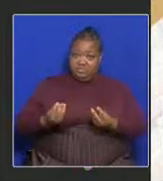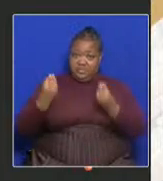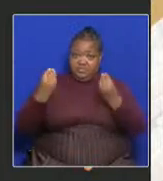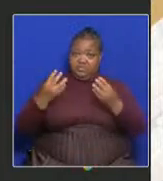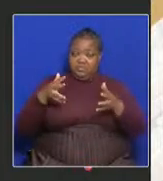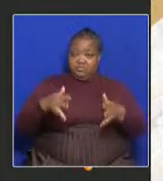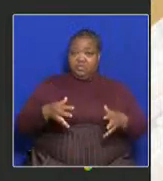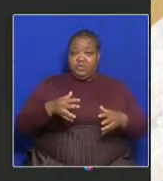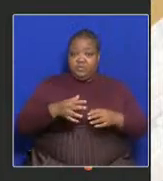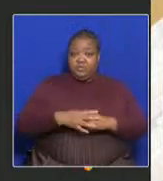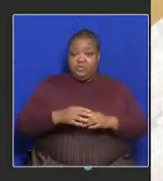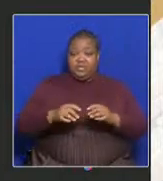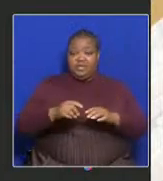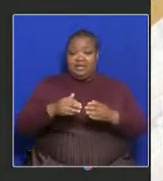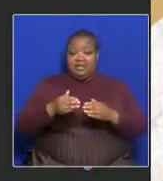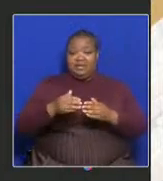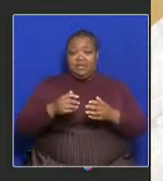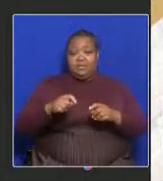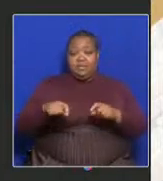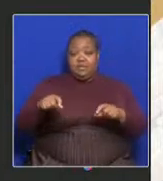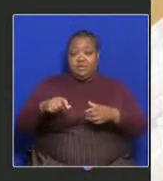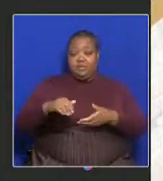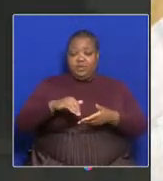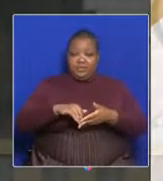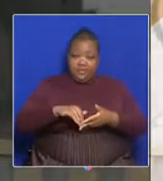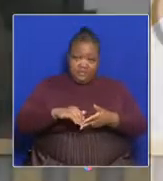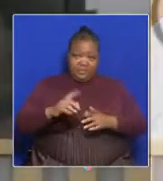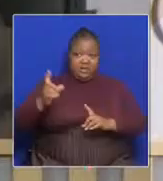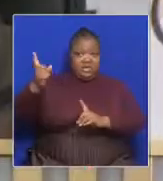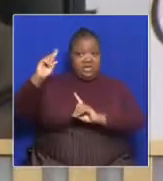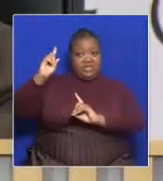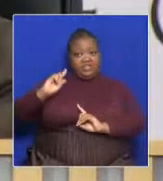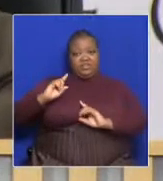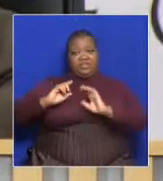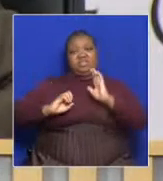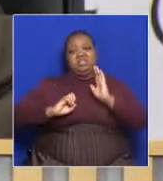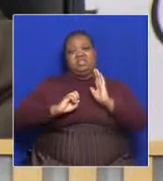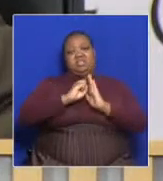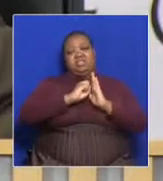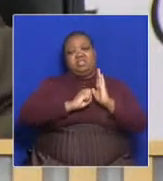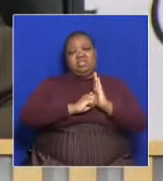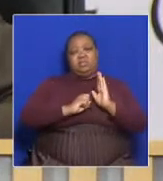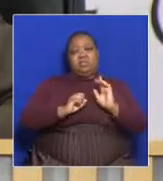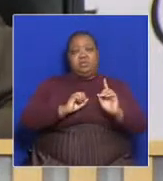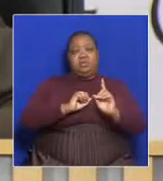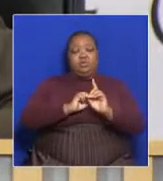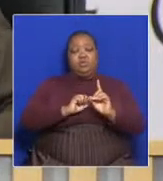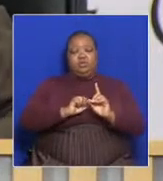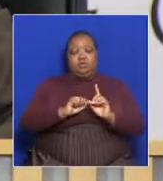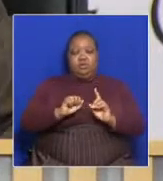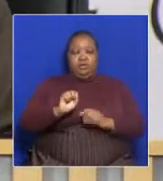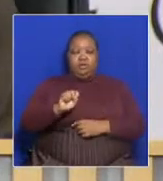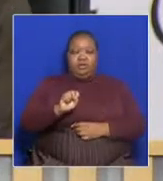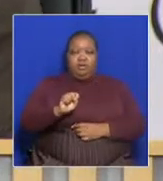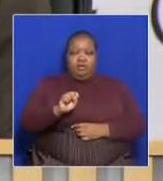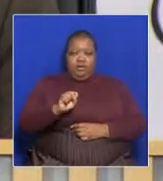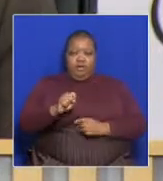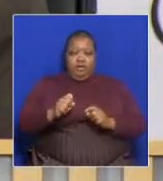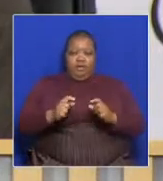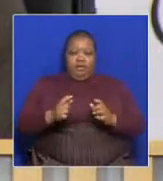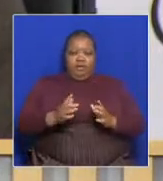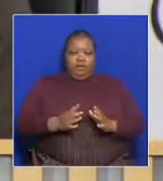That's the closest I get to an instruction in your statement. Yes, Commissioner.